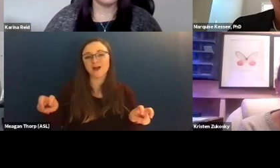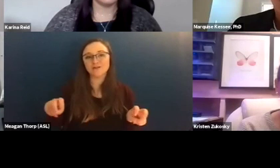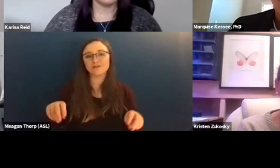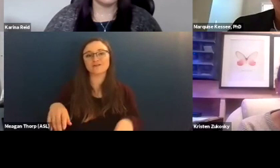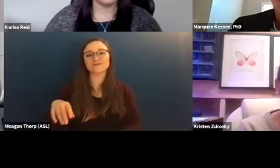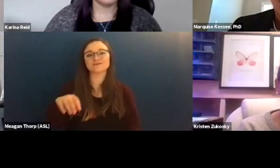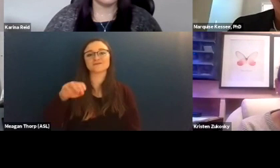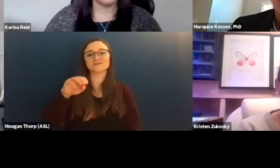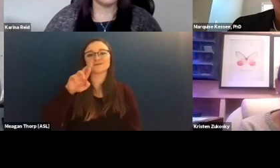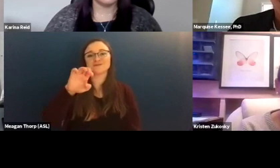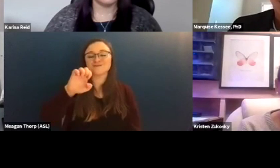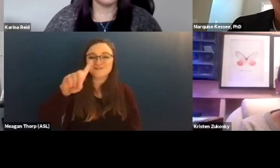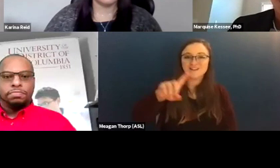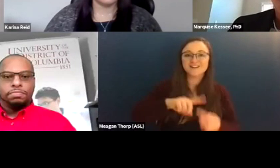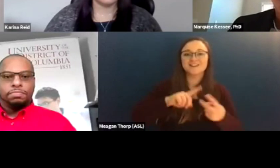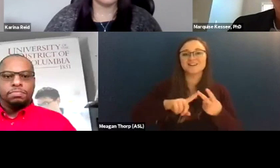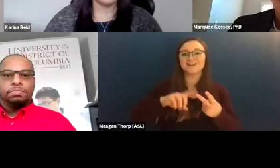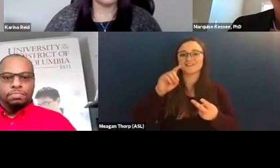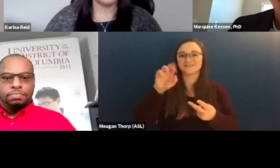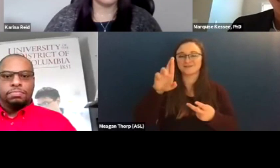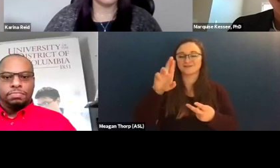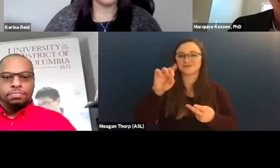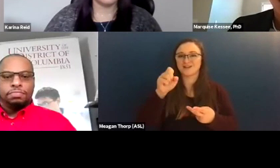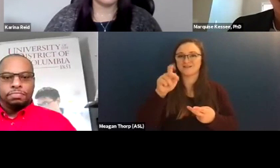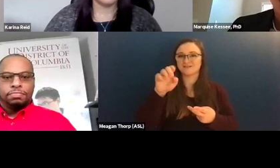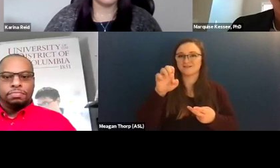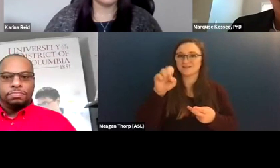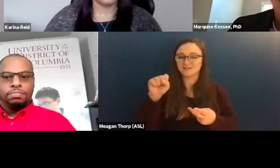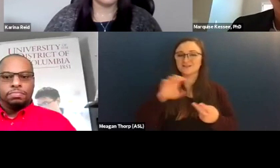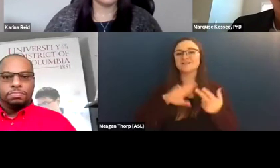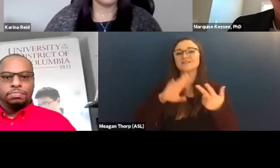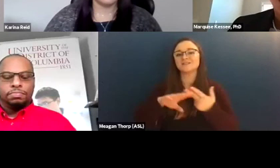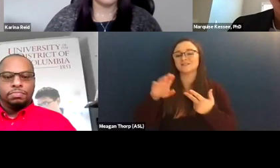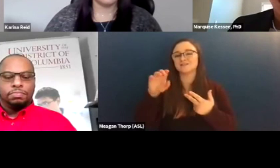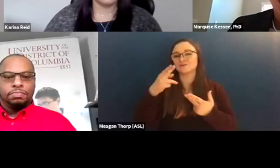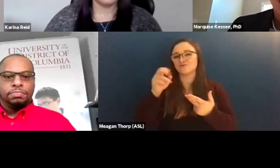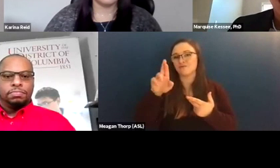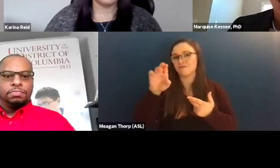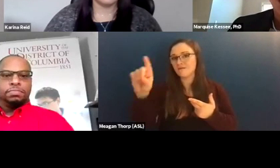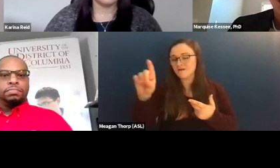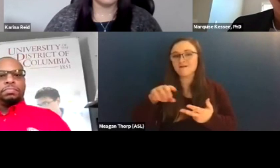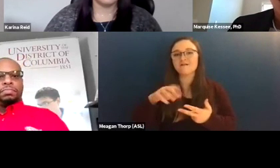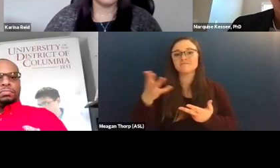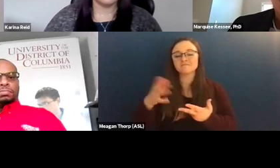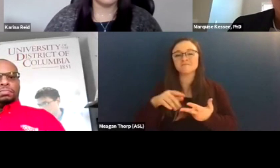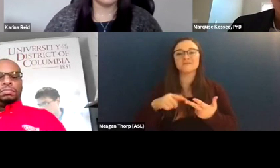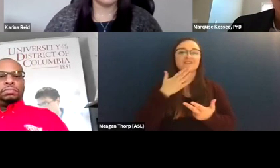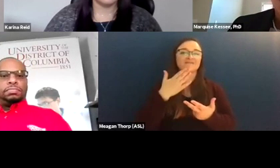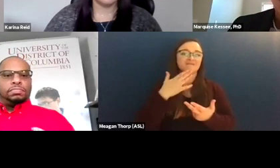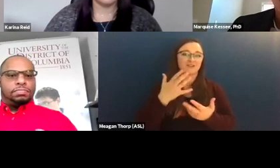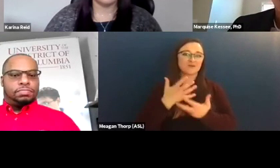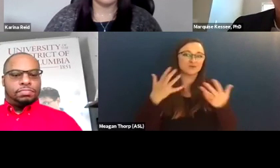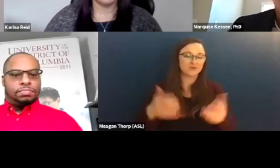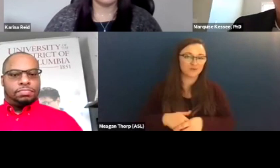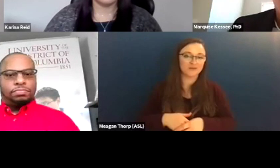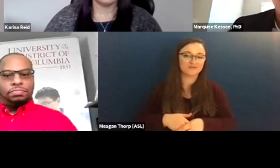Reed, Dr. Kesey, Mr. Harrod, and the entire OITE Community College Day team. Thank you all very much, and